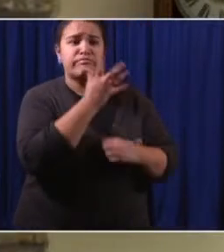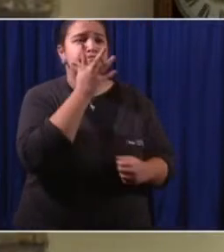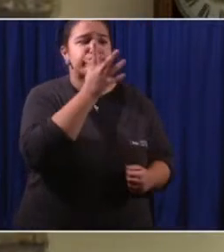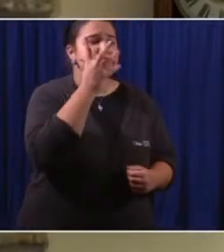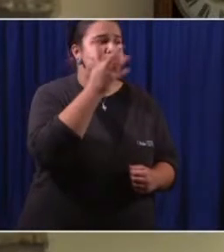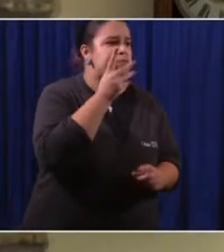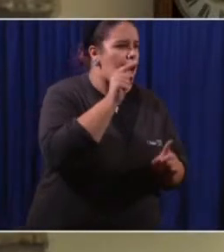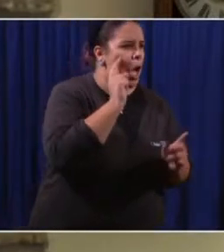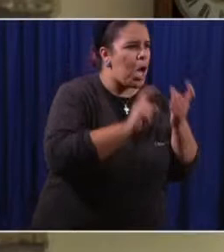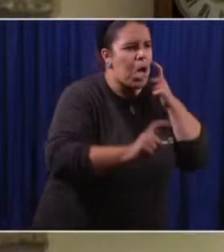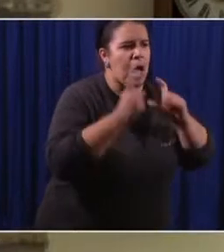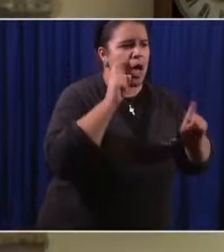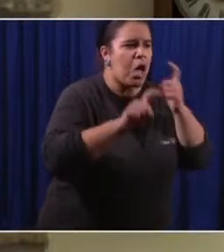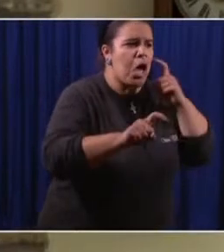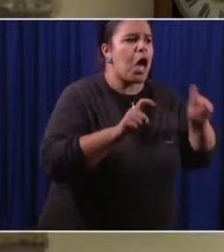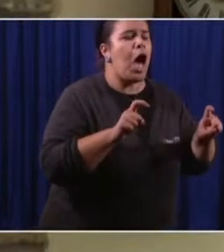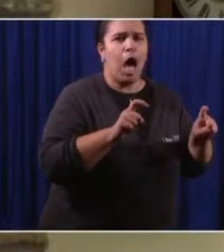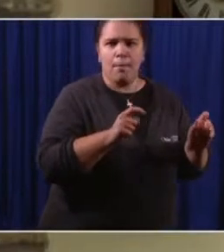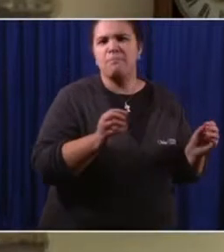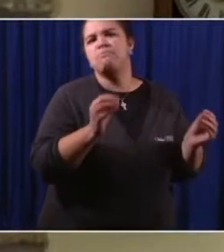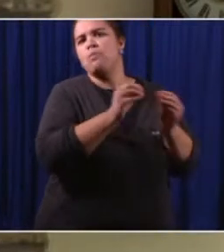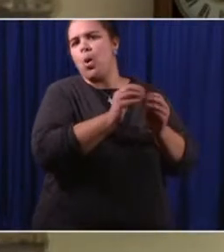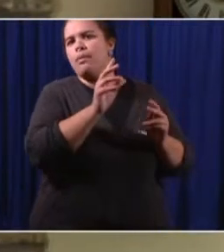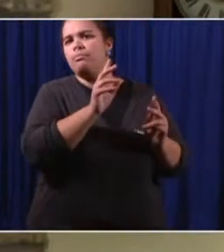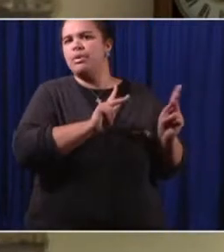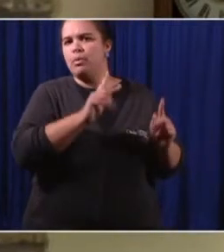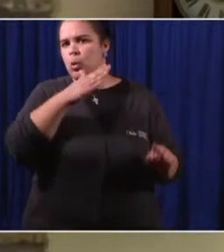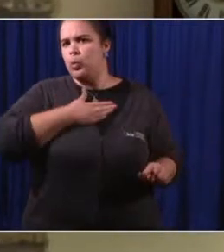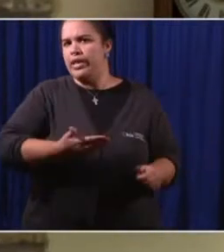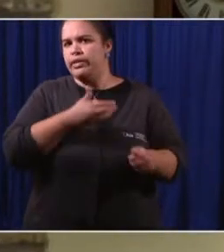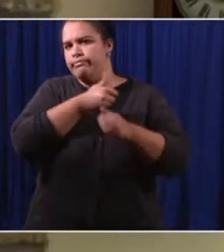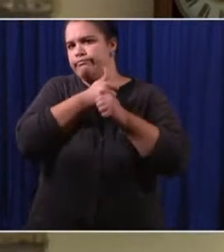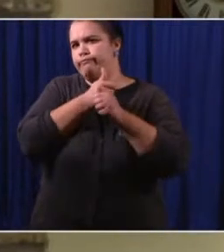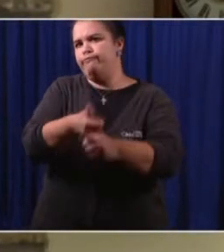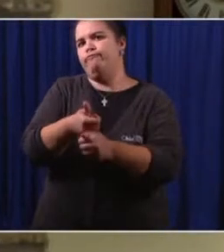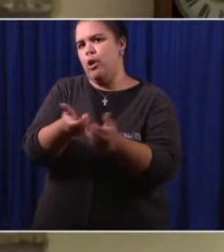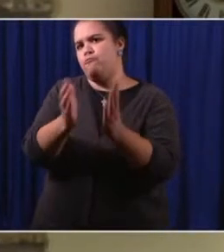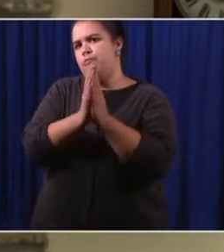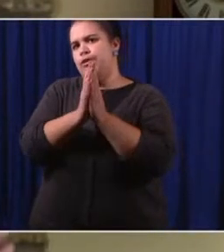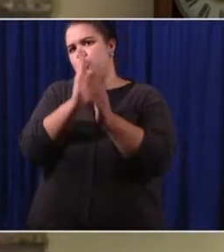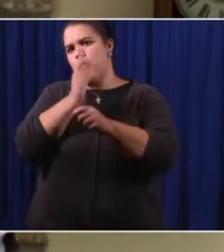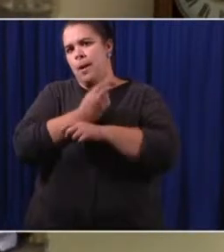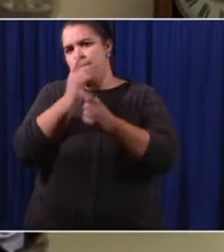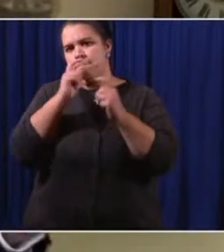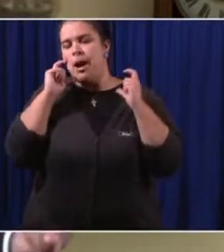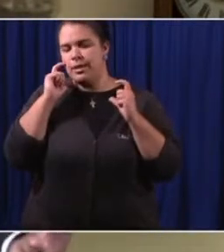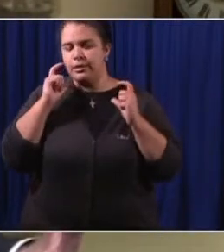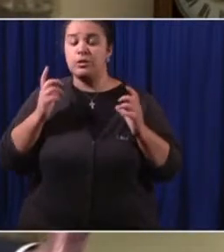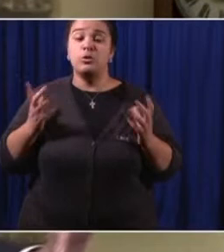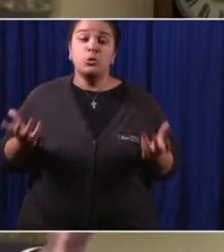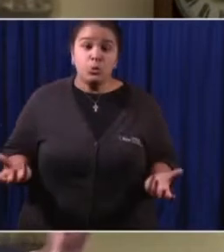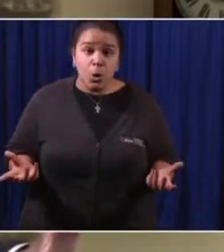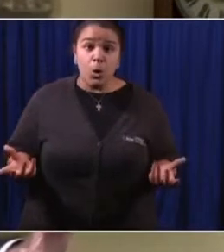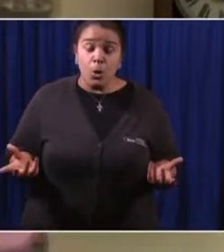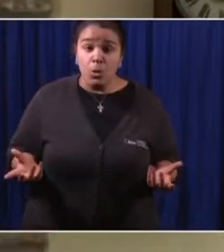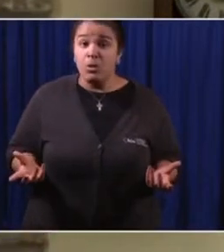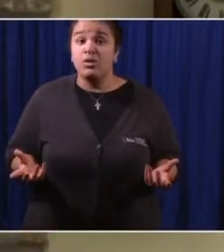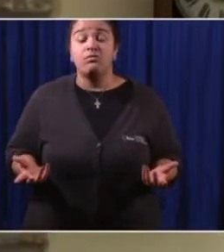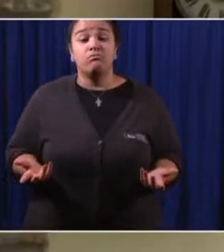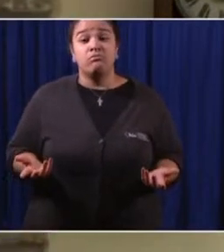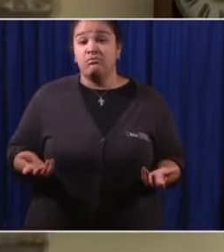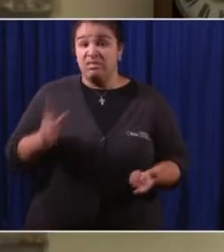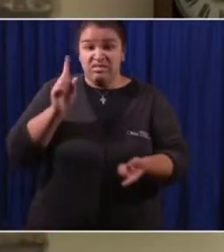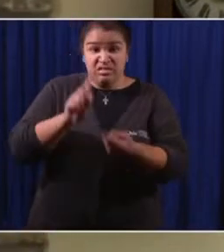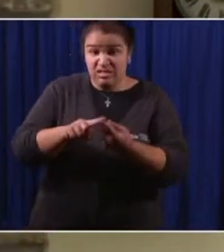more compliant. And we know that will make a huge, huge difference. And so as long as you don't have a vaccine,